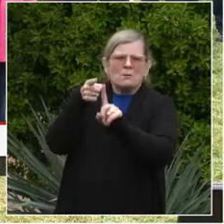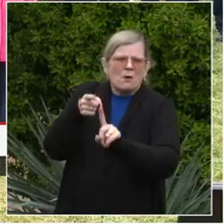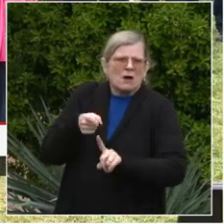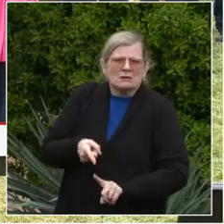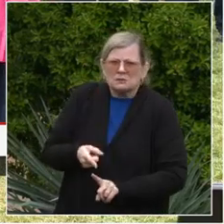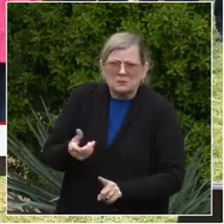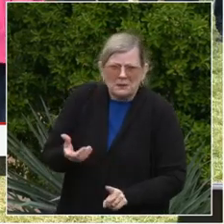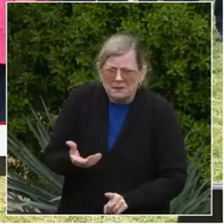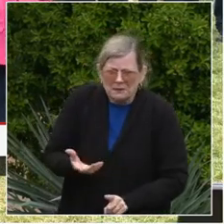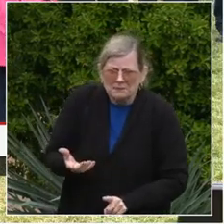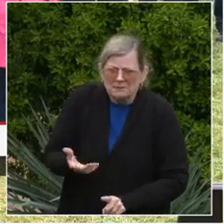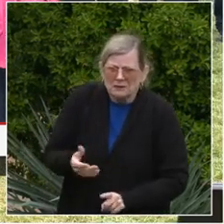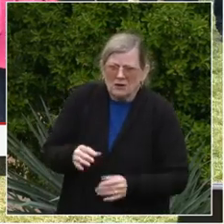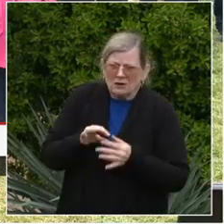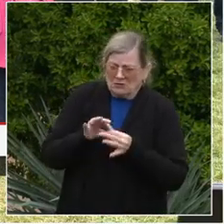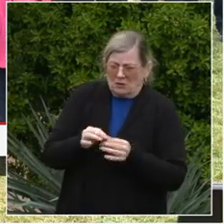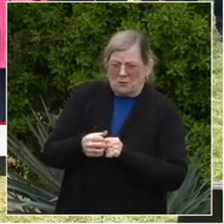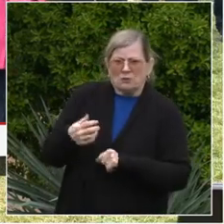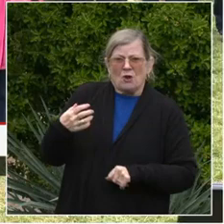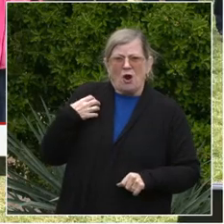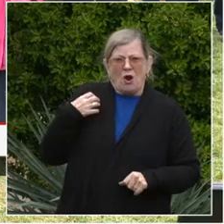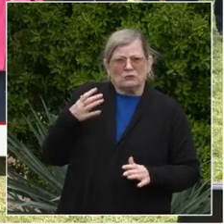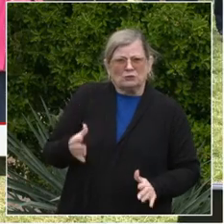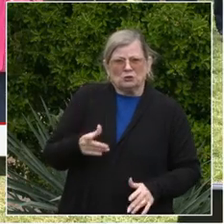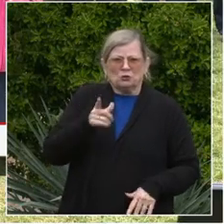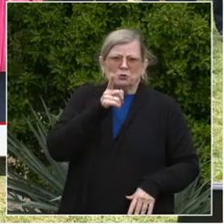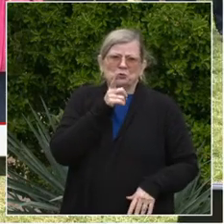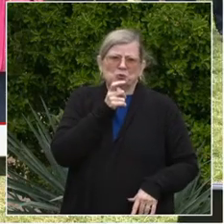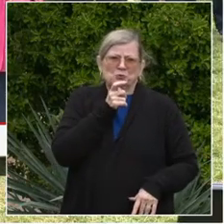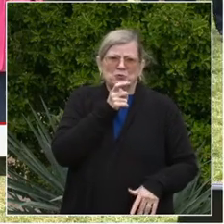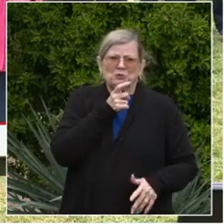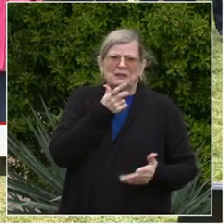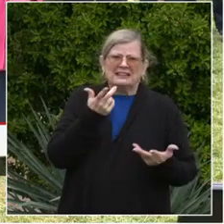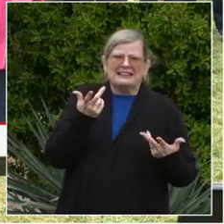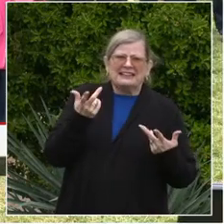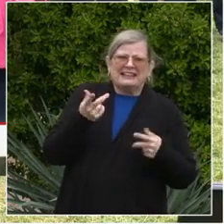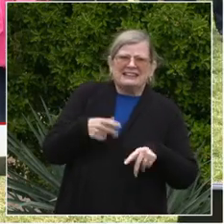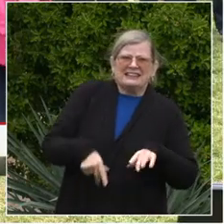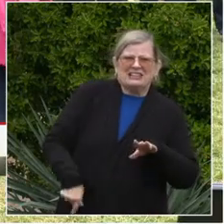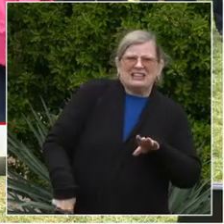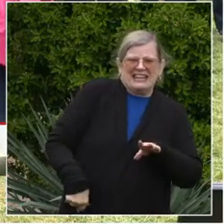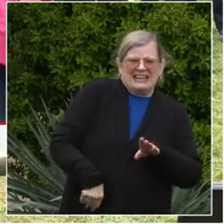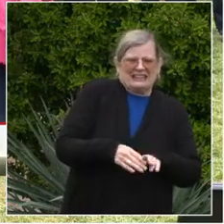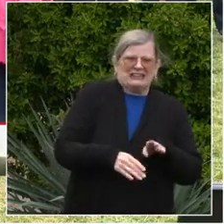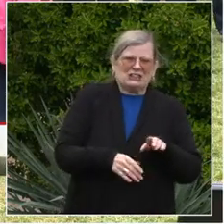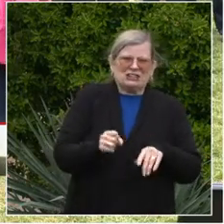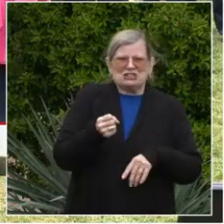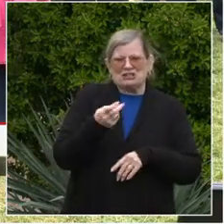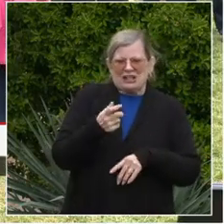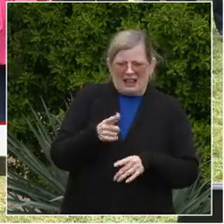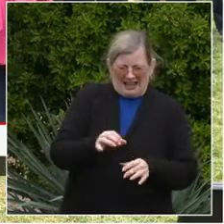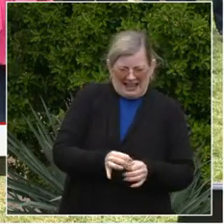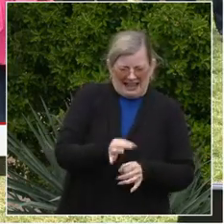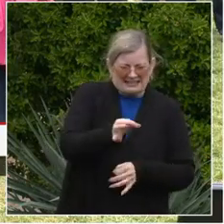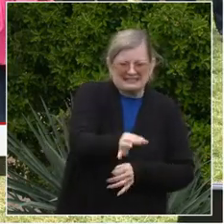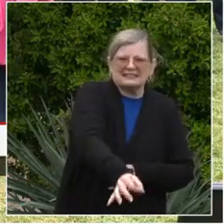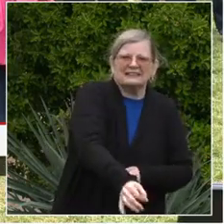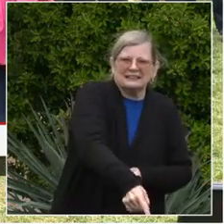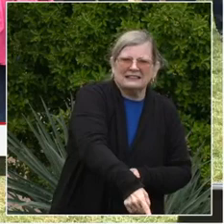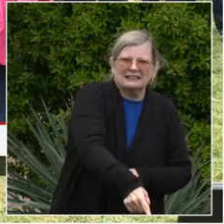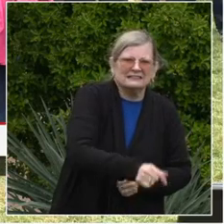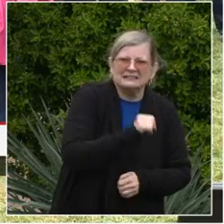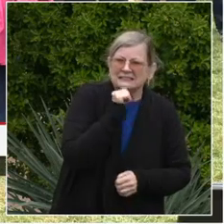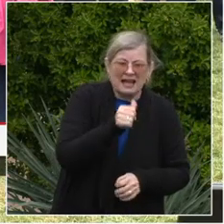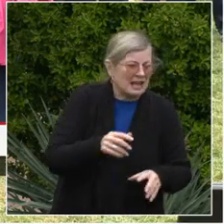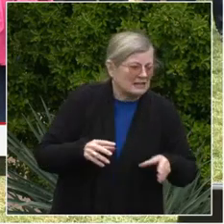of the officers if the officer was kicking a shell casing around or something like that, again, that is unacceptable behavior.